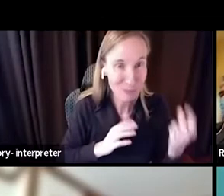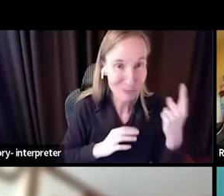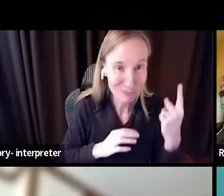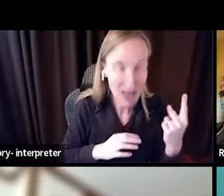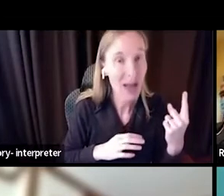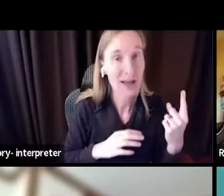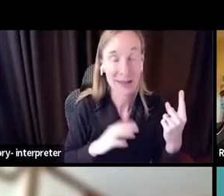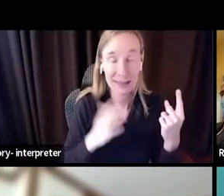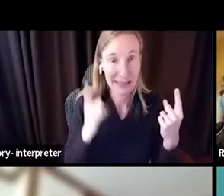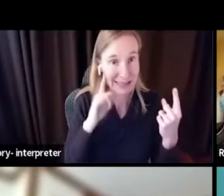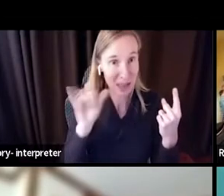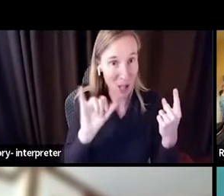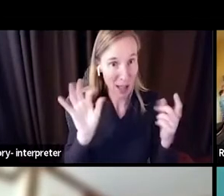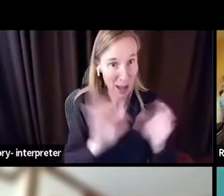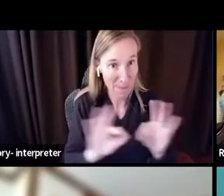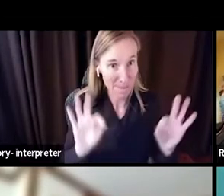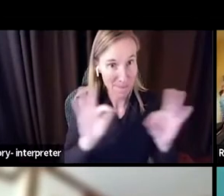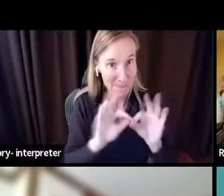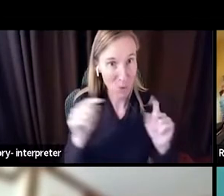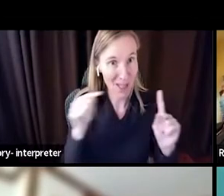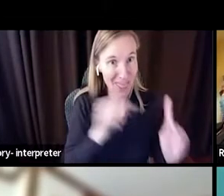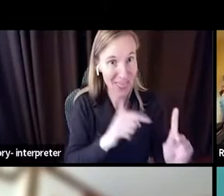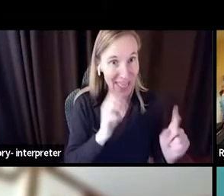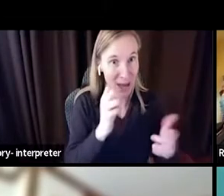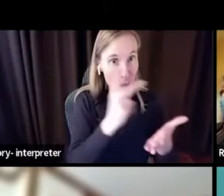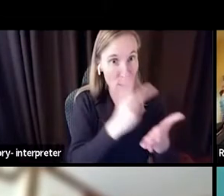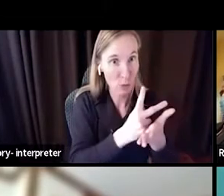it's important that the Green Mountain Care Board act